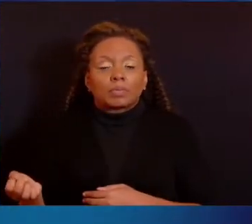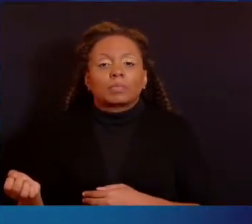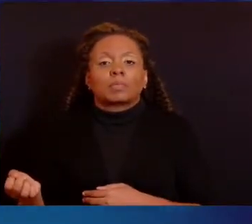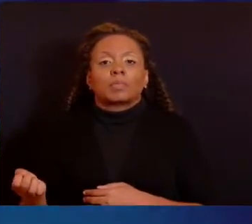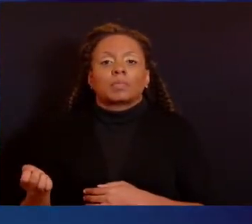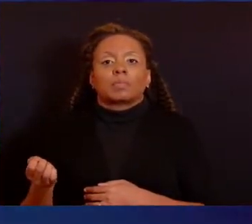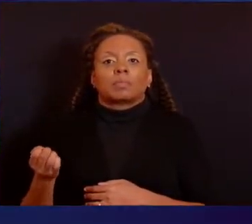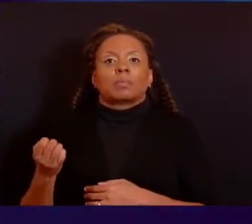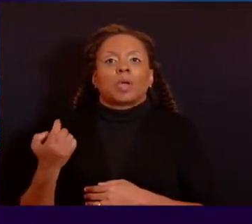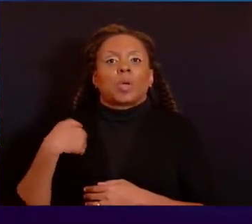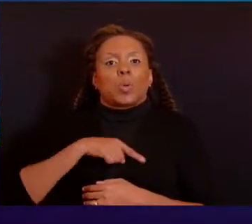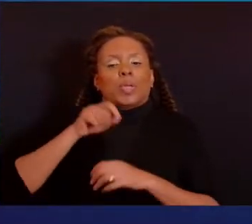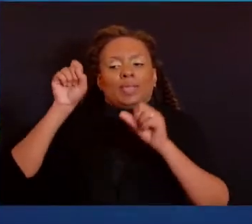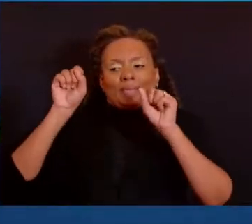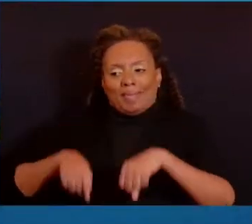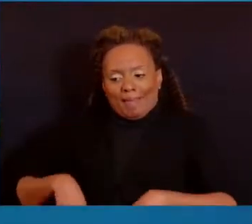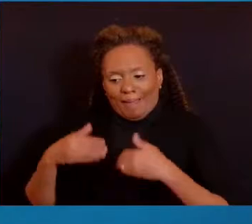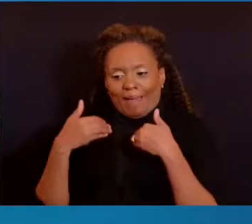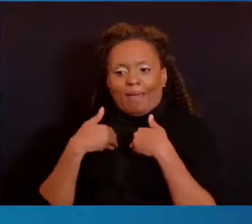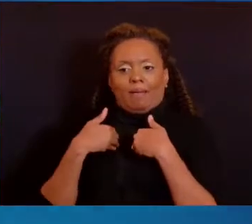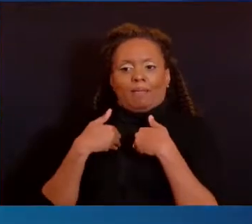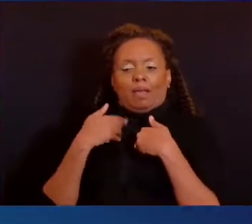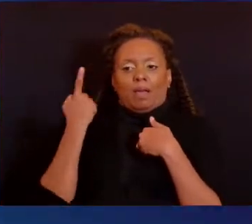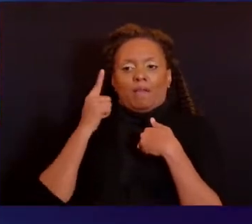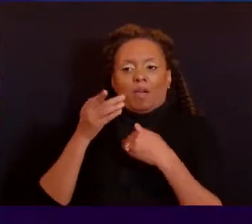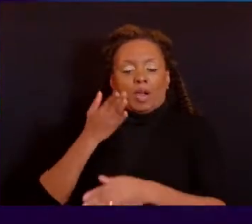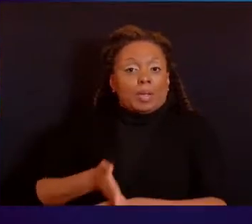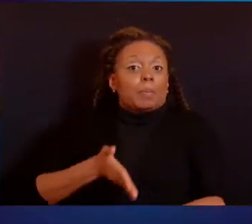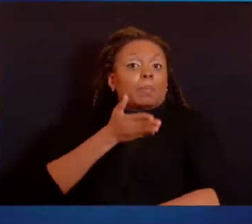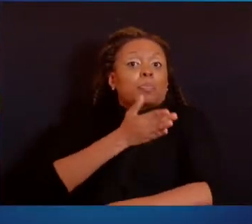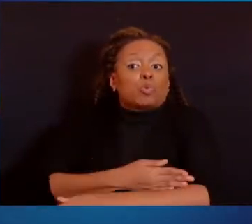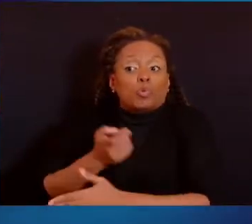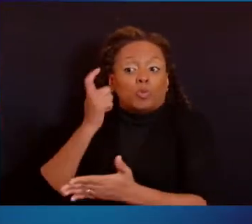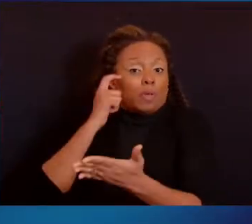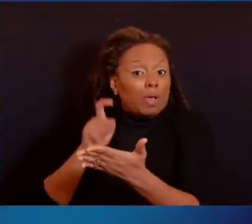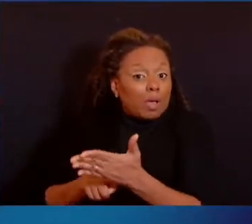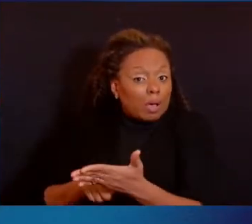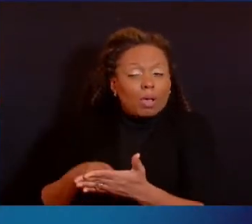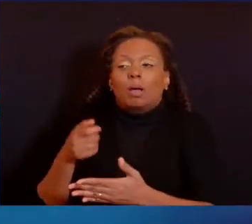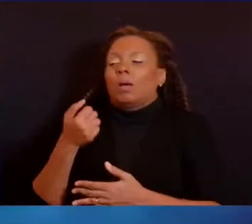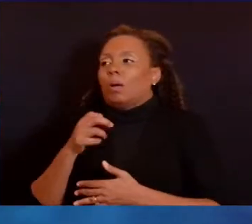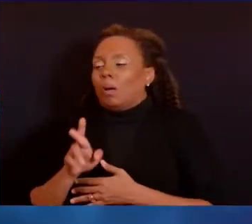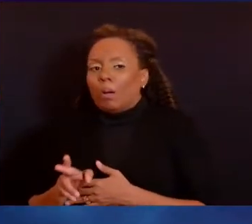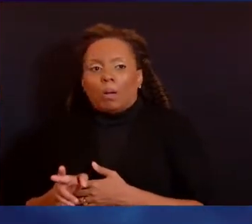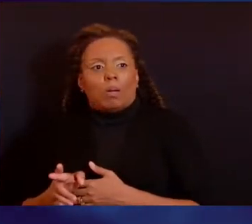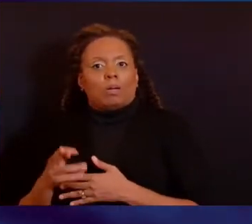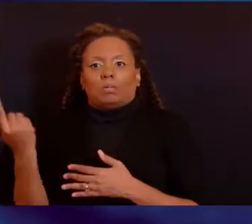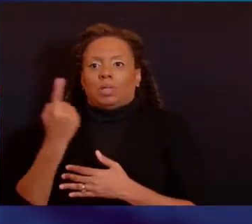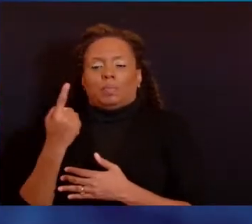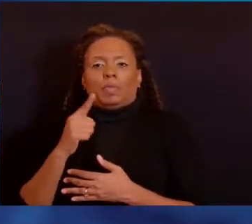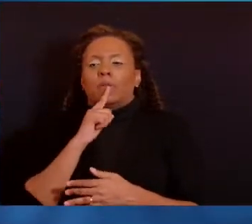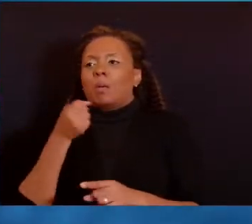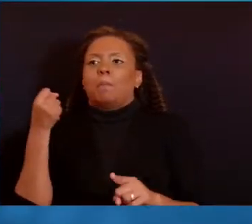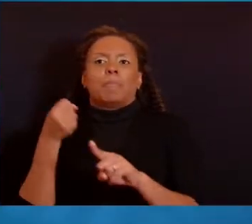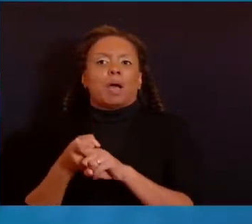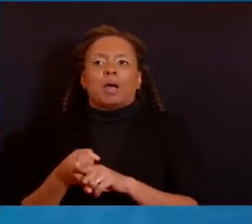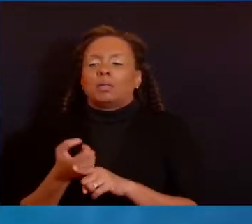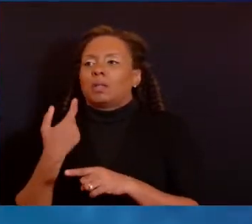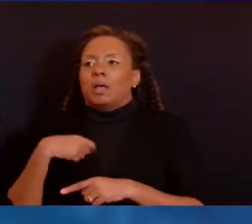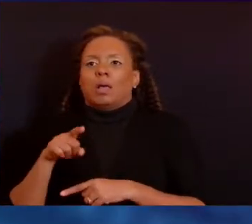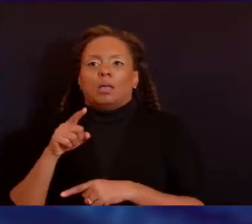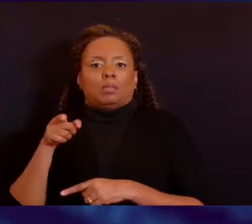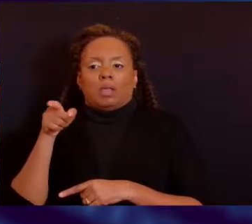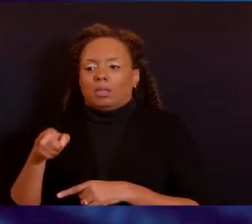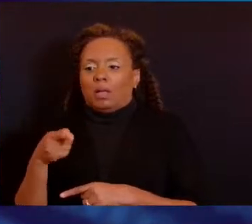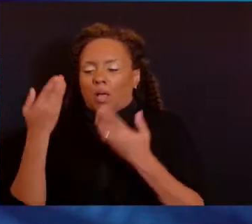better position to do so? Or was this just one of these things that would occur with such a freak vortex system that actually left you